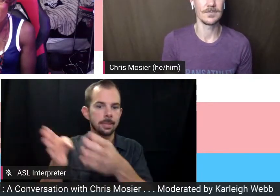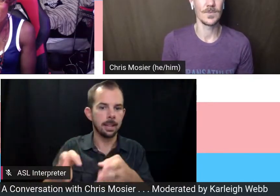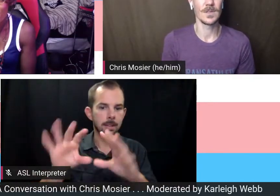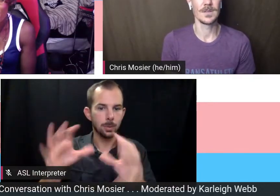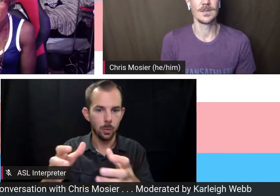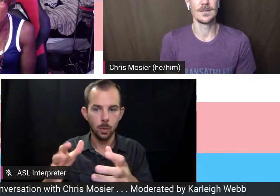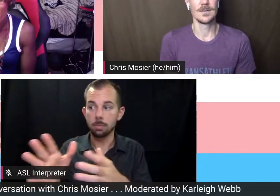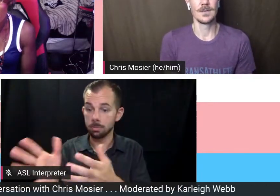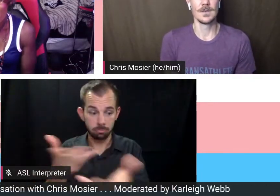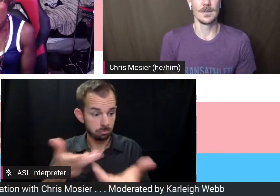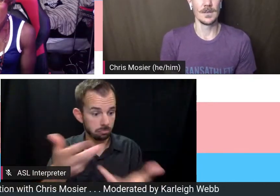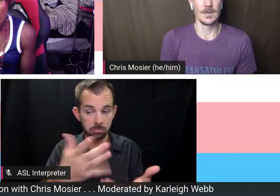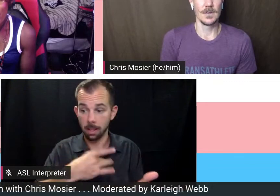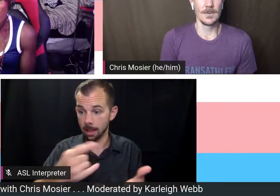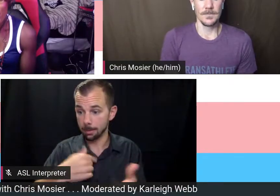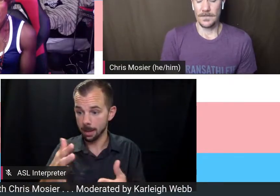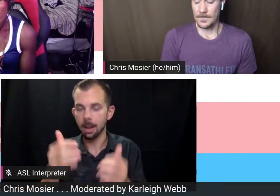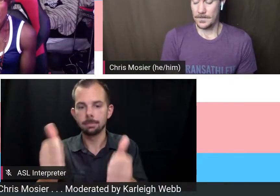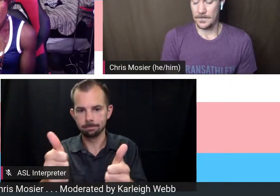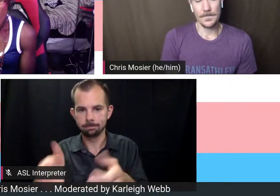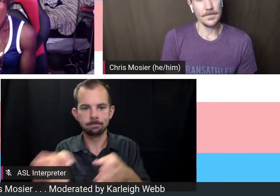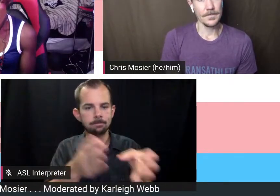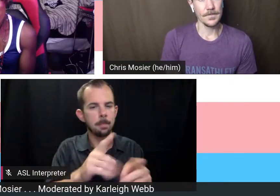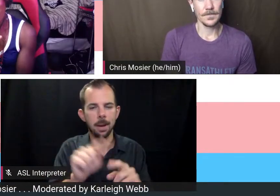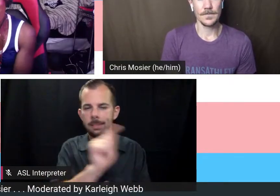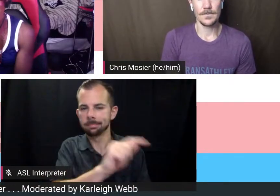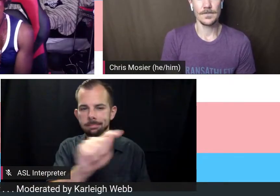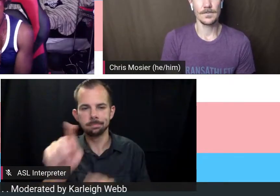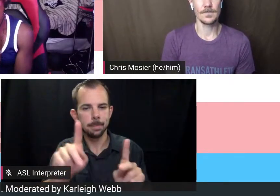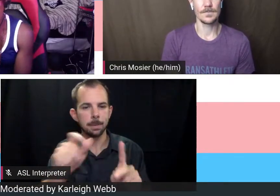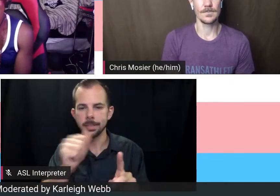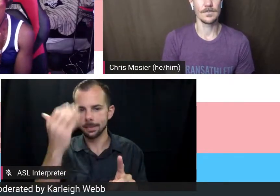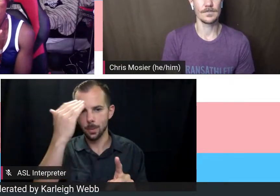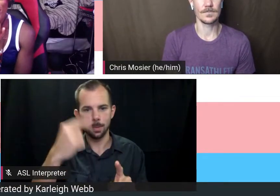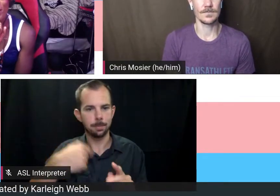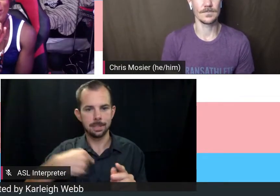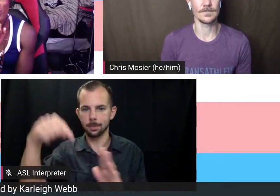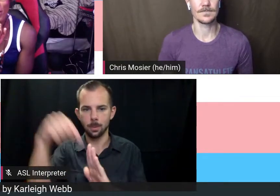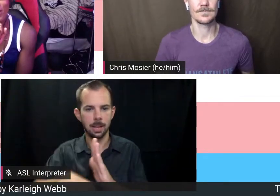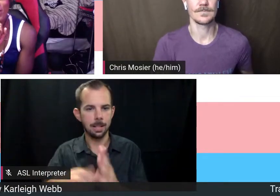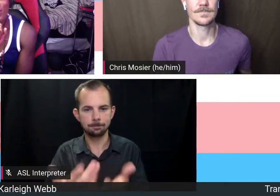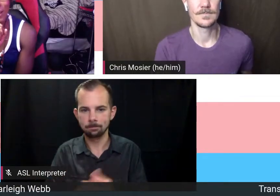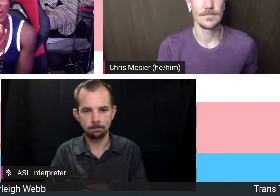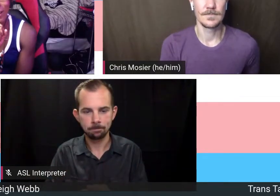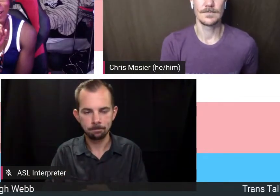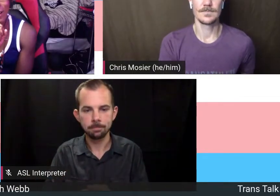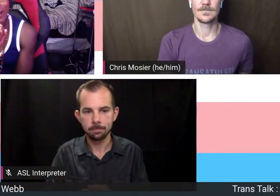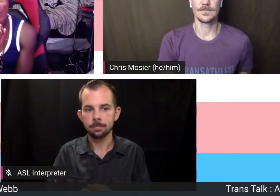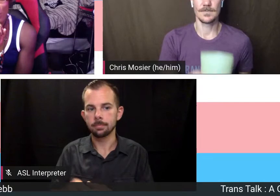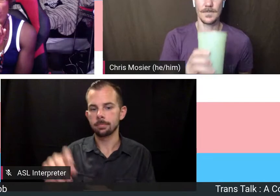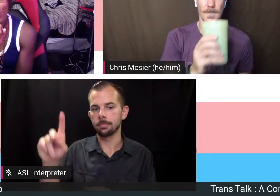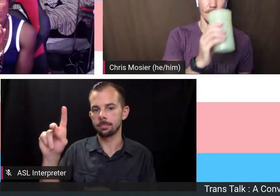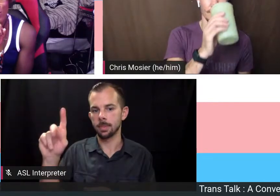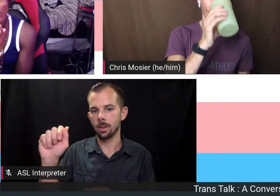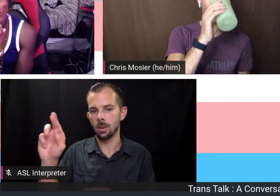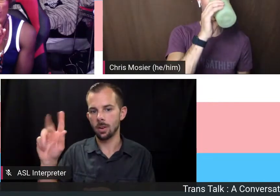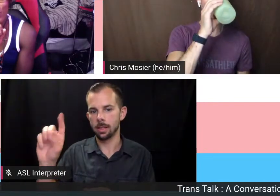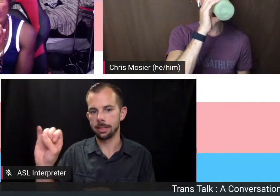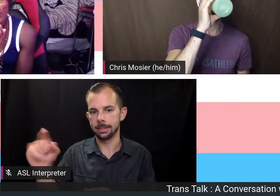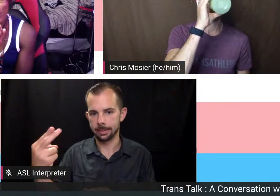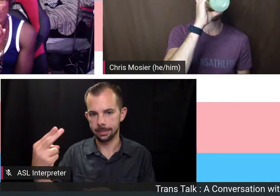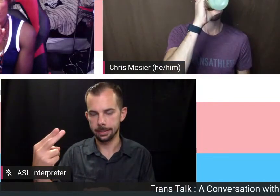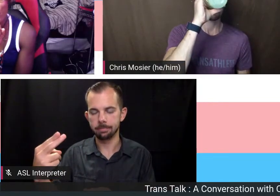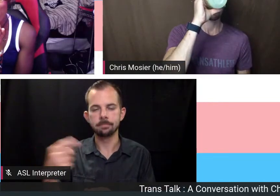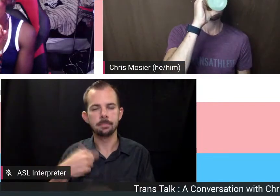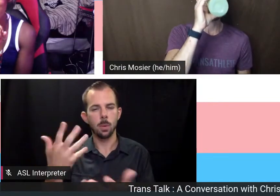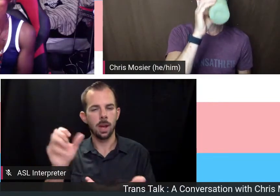well. Now, another quote I want to throw at you, because in researching for this, I